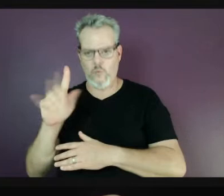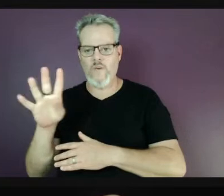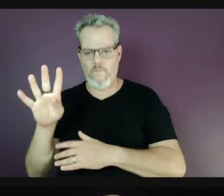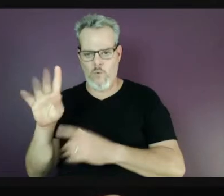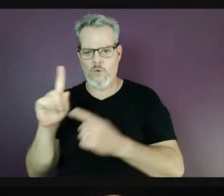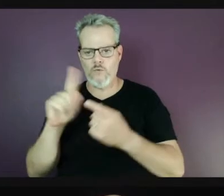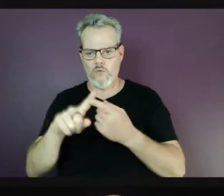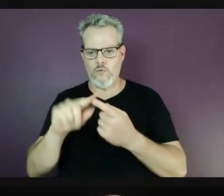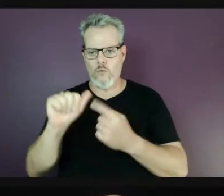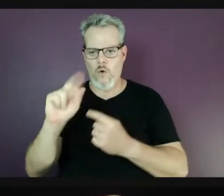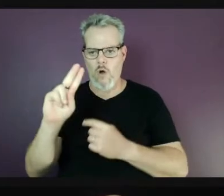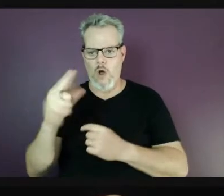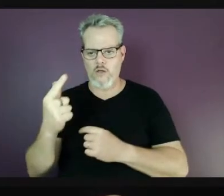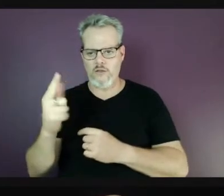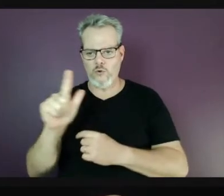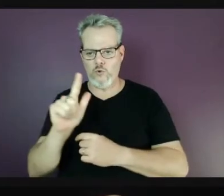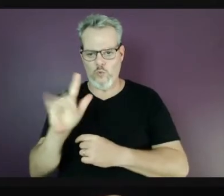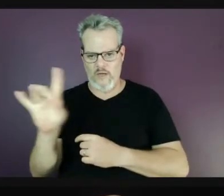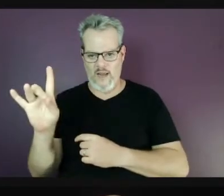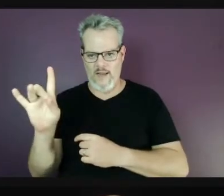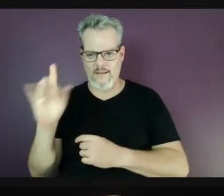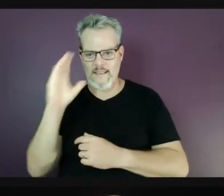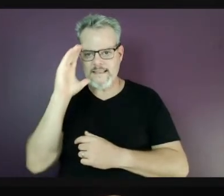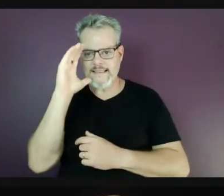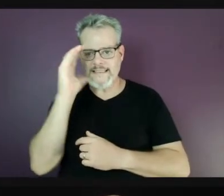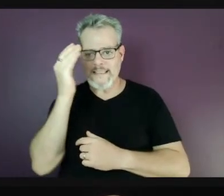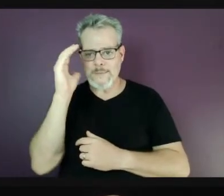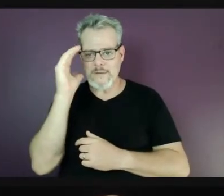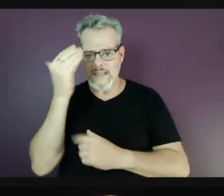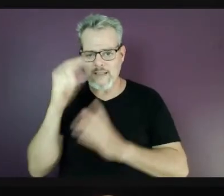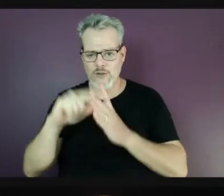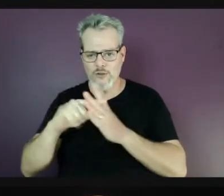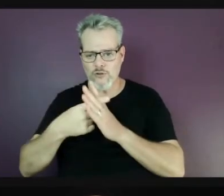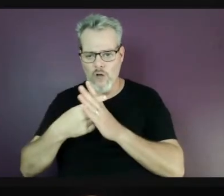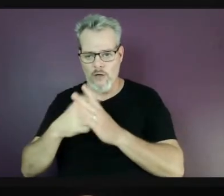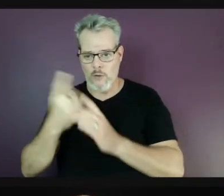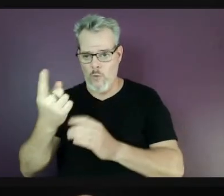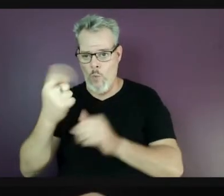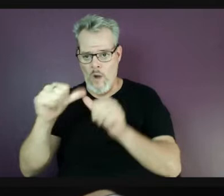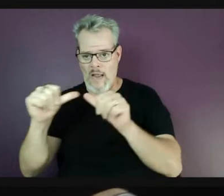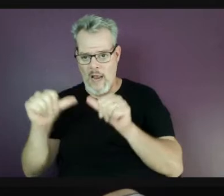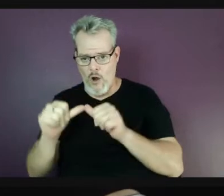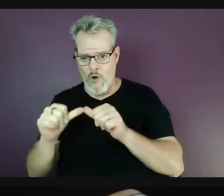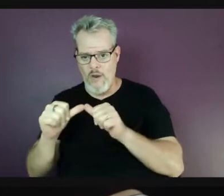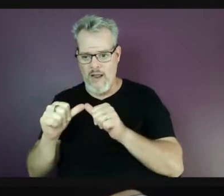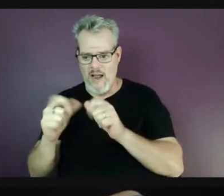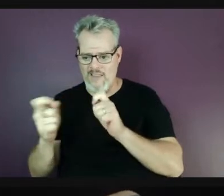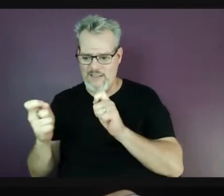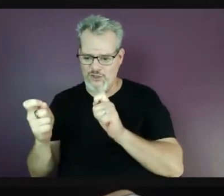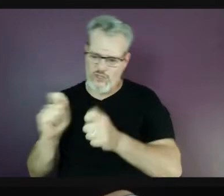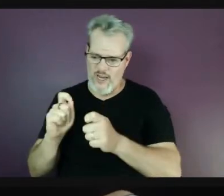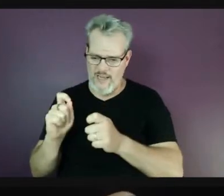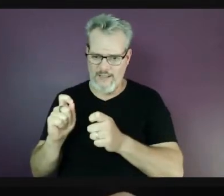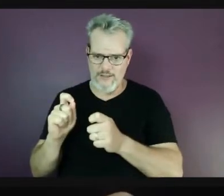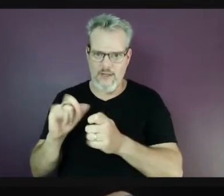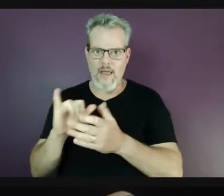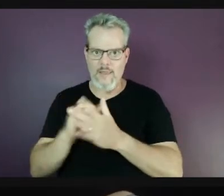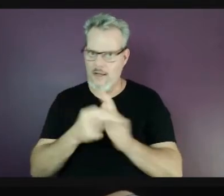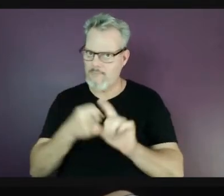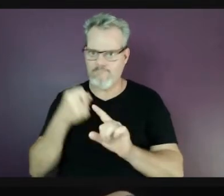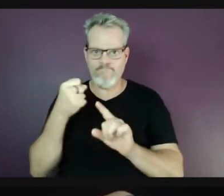And it seemed like it started off in one area, then something switched to the second area, and that's when things actually changed